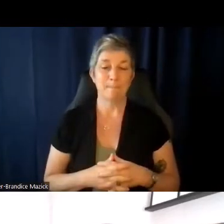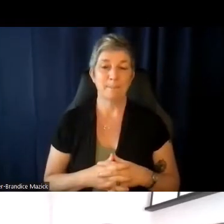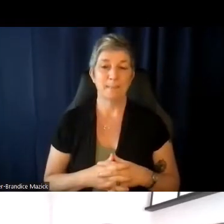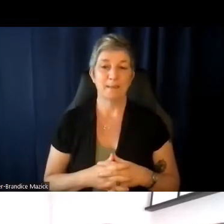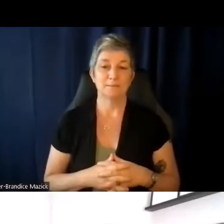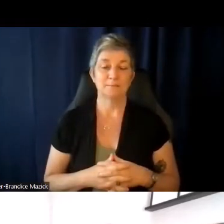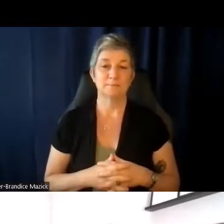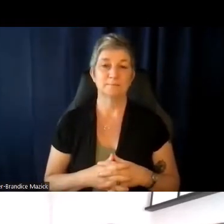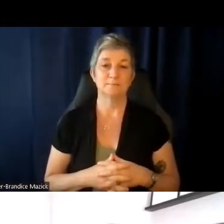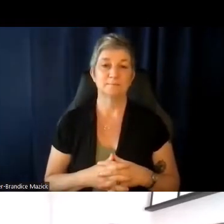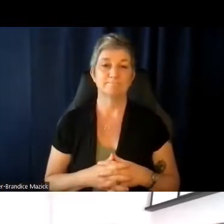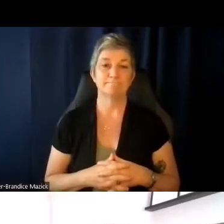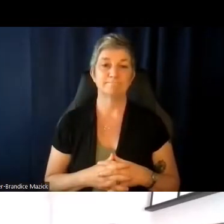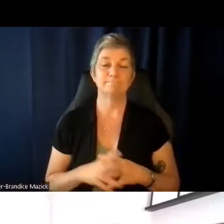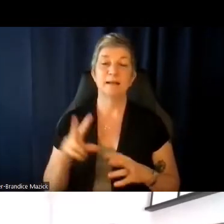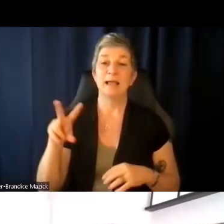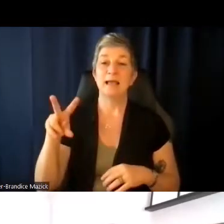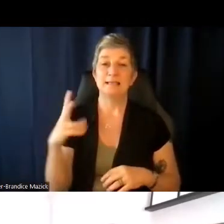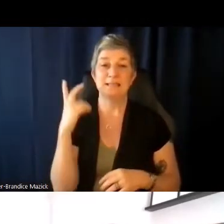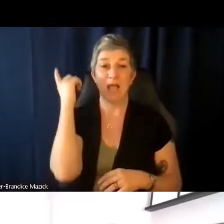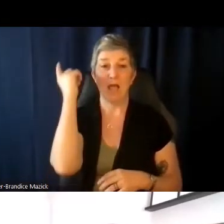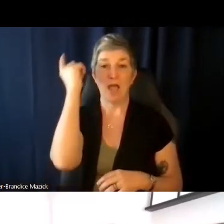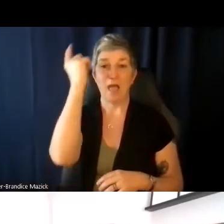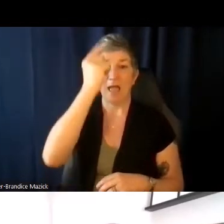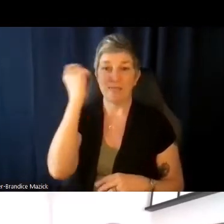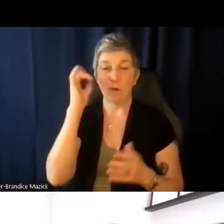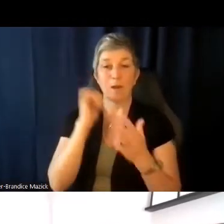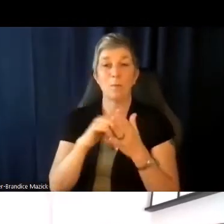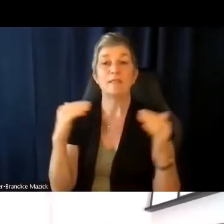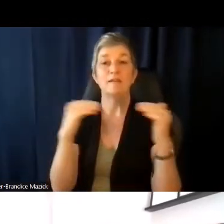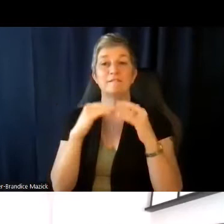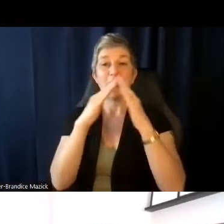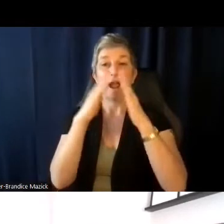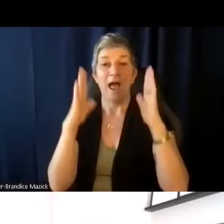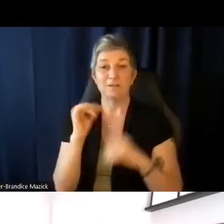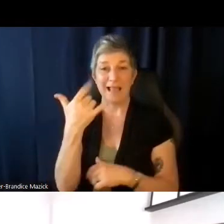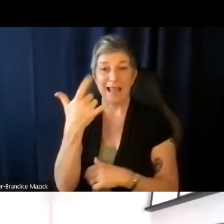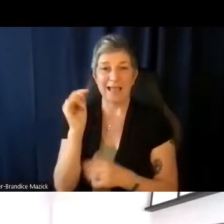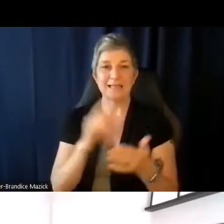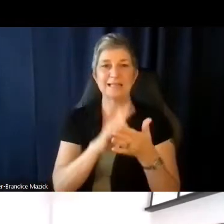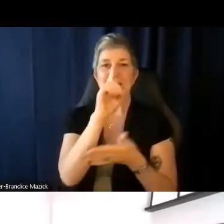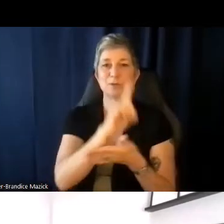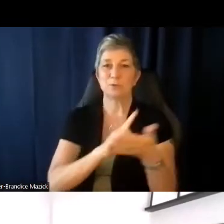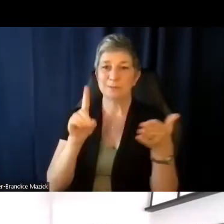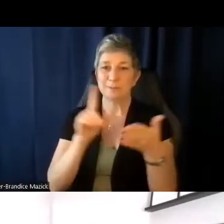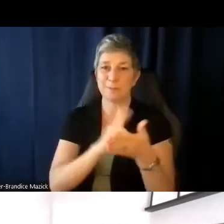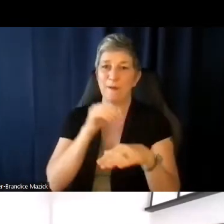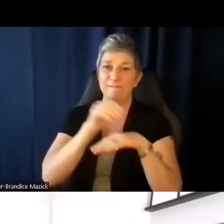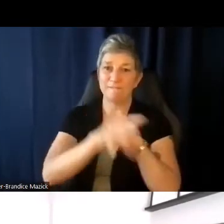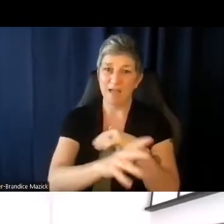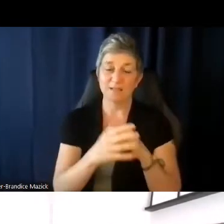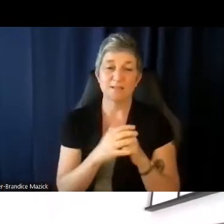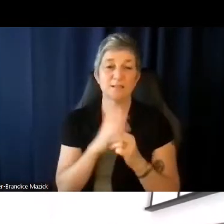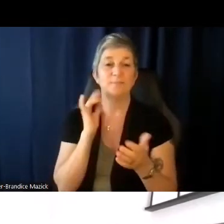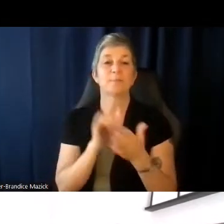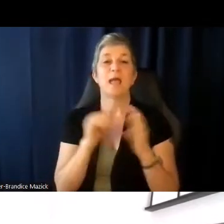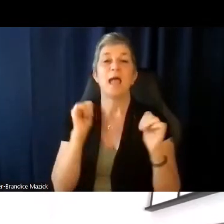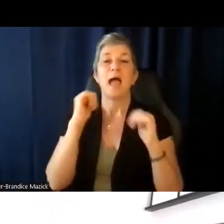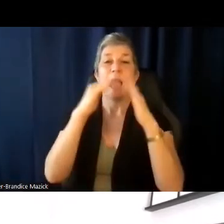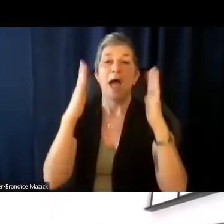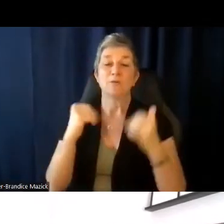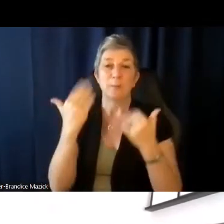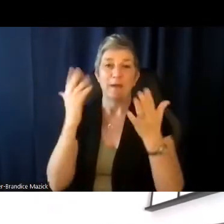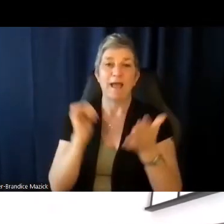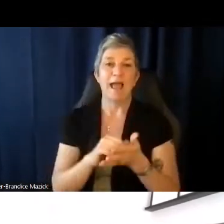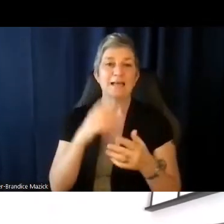So the second theory of liability under the Fair Housing Act that I want to highlight is discriminatory effects. So a housing provider that has a